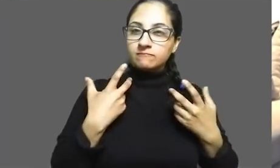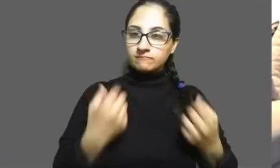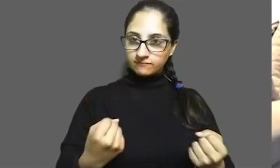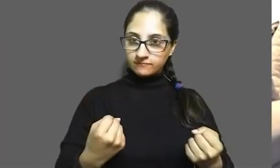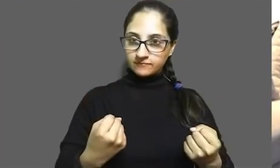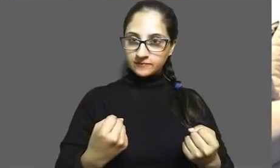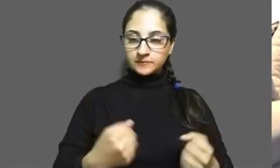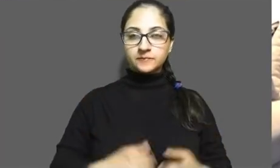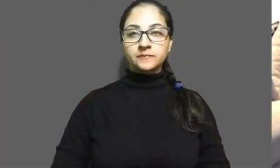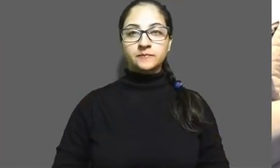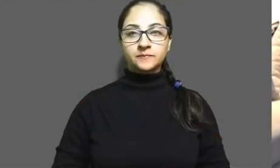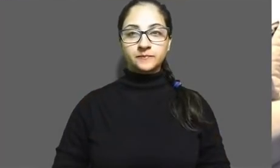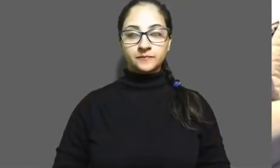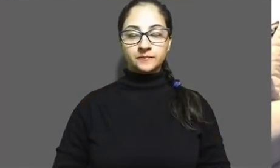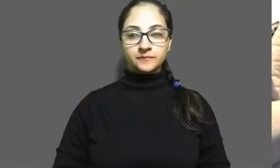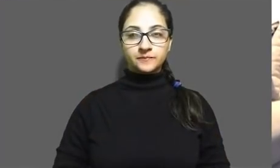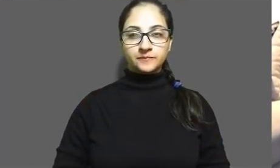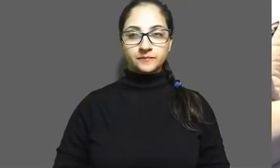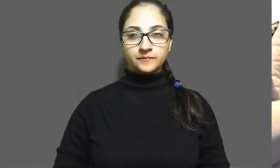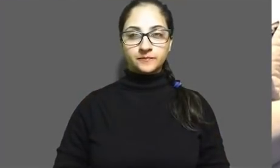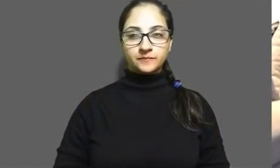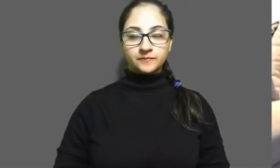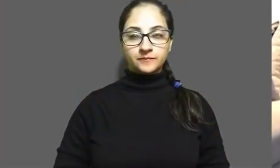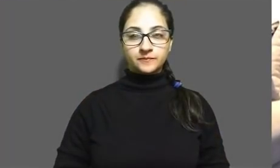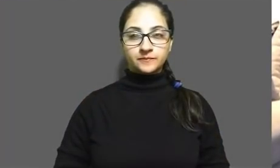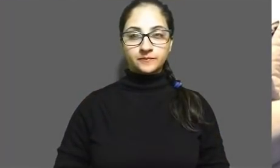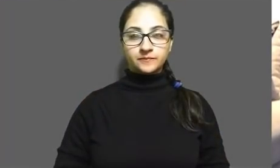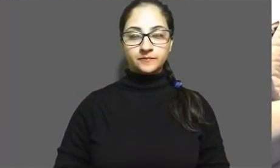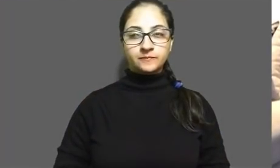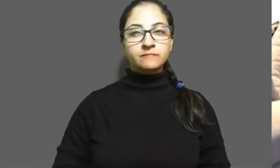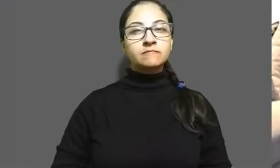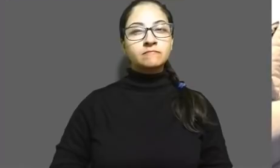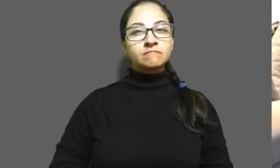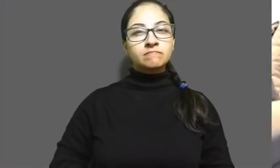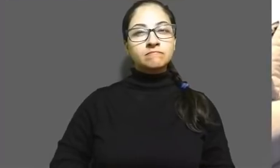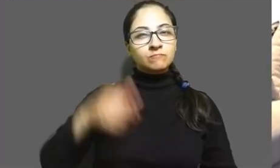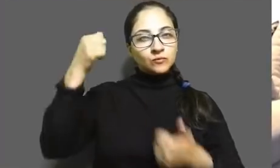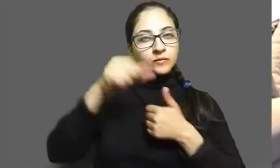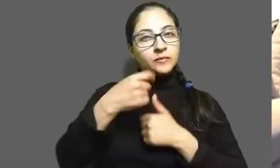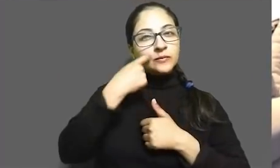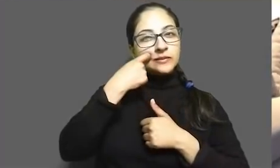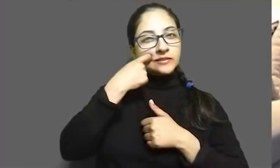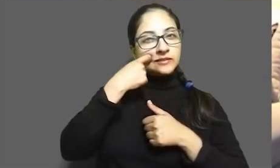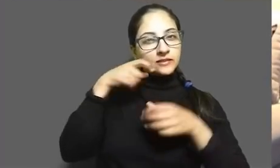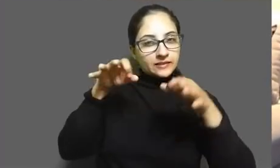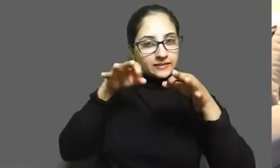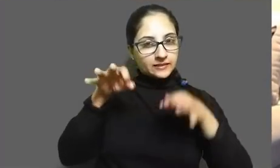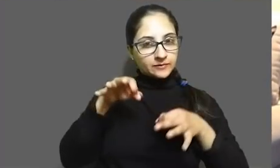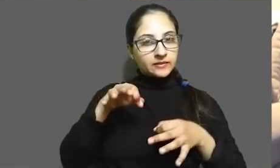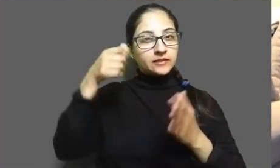heart to draw comfort and courage and strength.